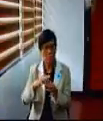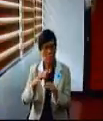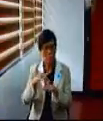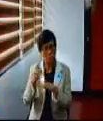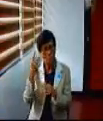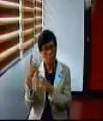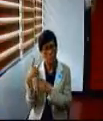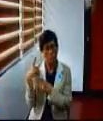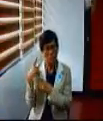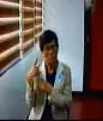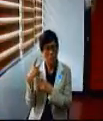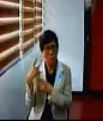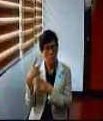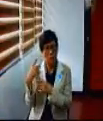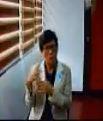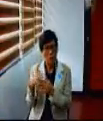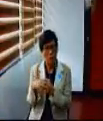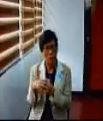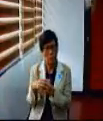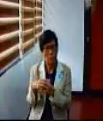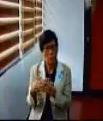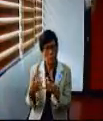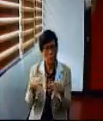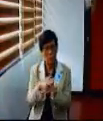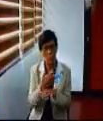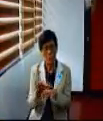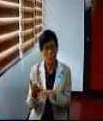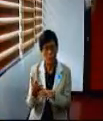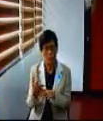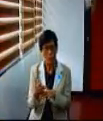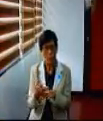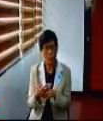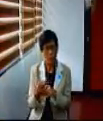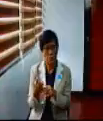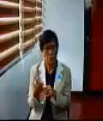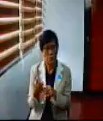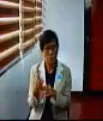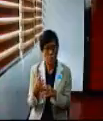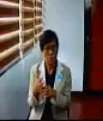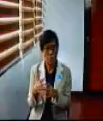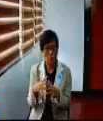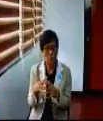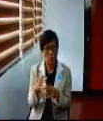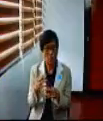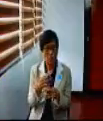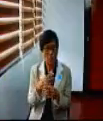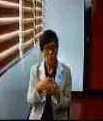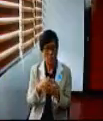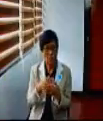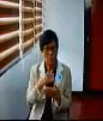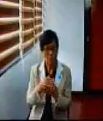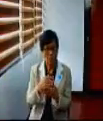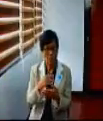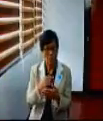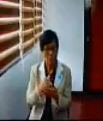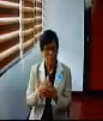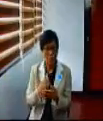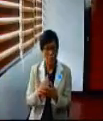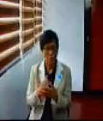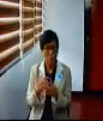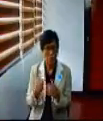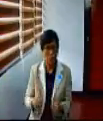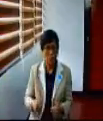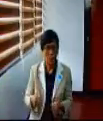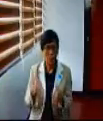link, makes them have a role in avoiding, mitigating, and addressing human rights impacts across